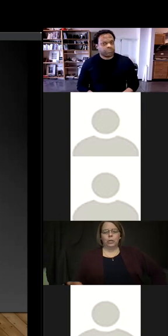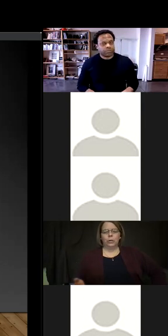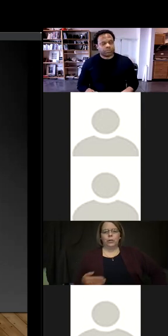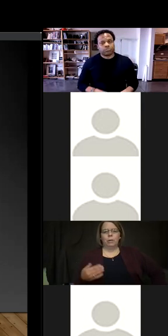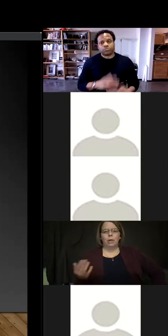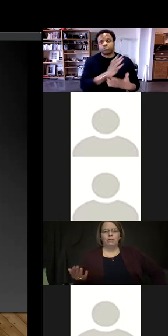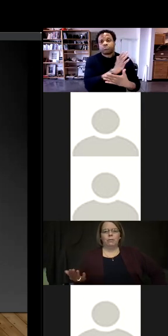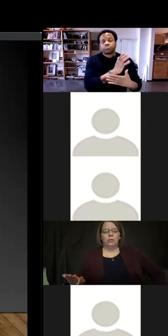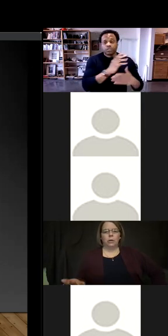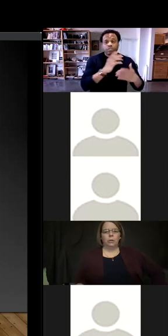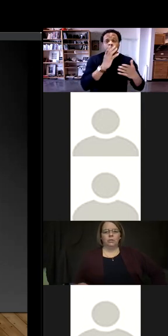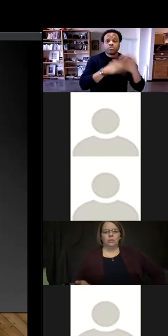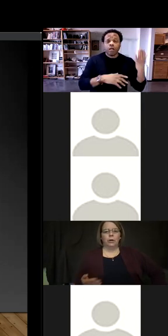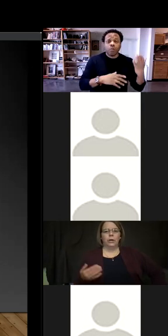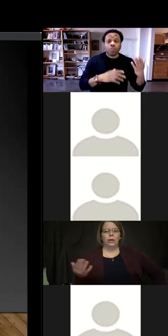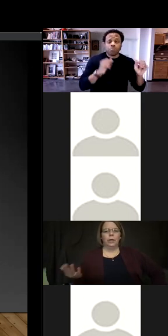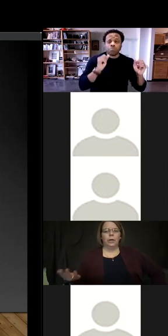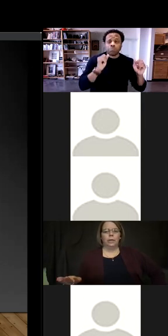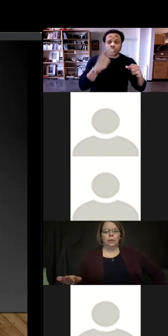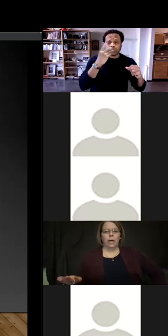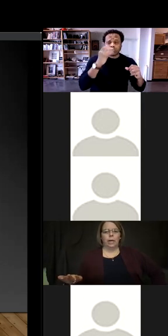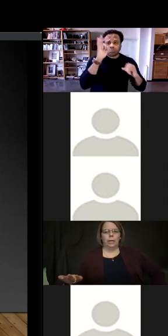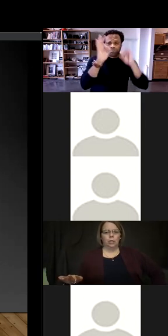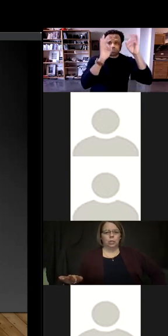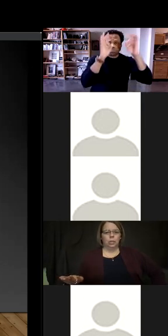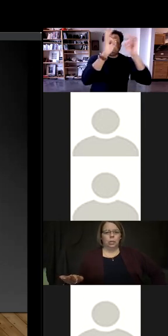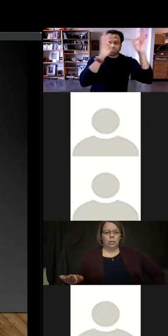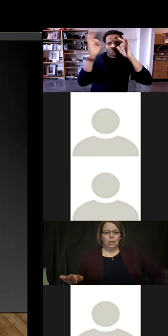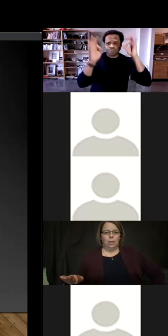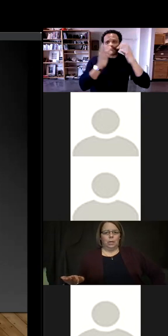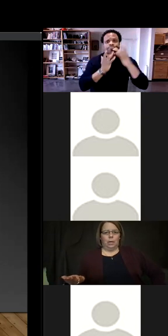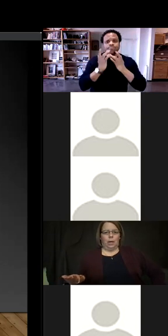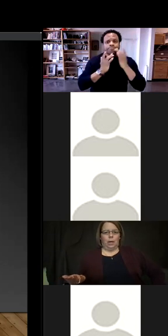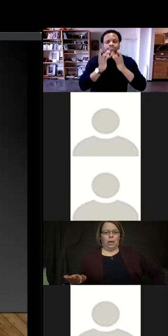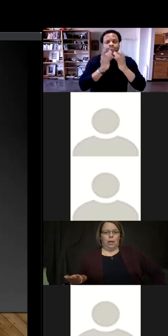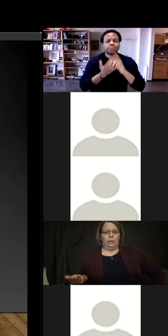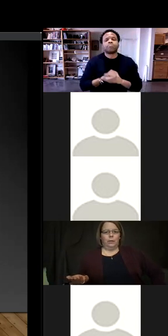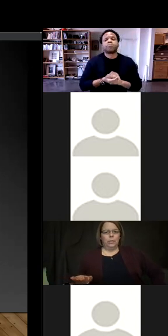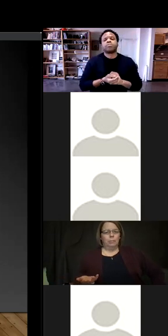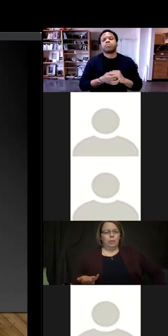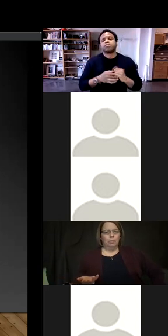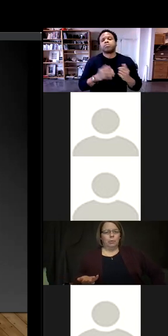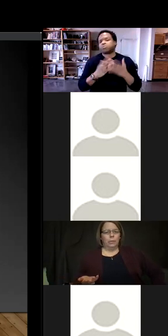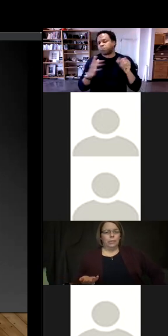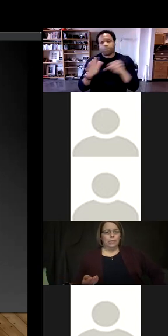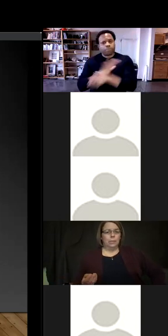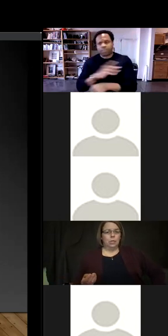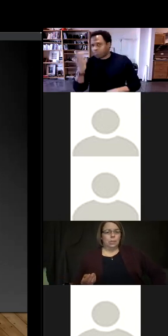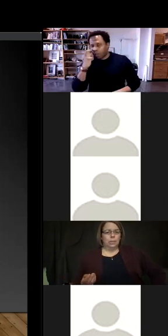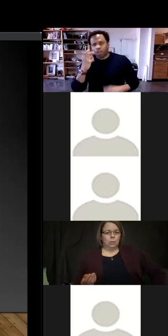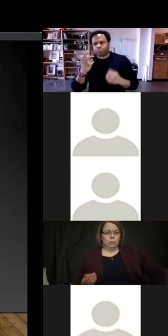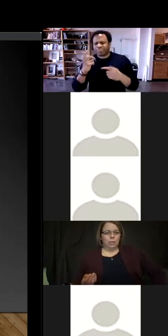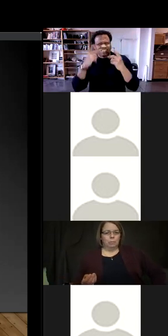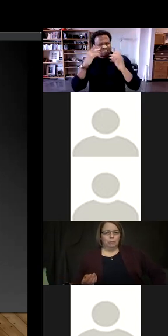mentioned earlier, they may have started losing their hearing at a later age. And then there's some people who can see